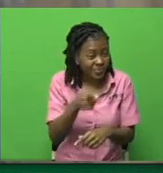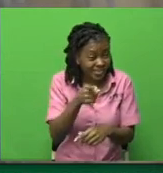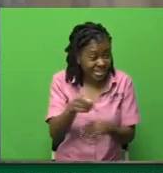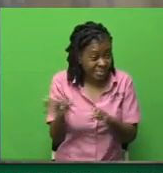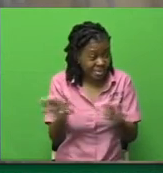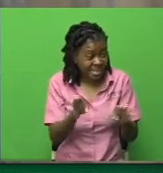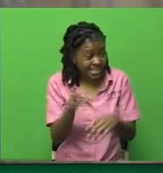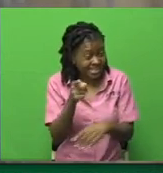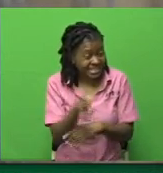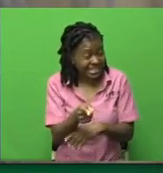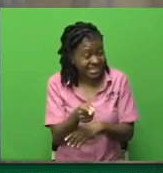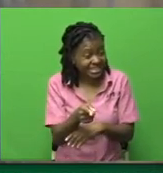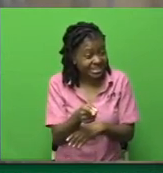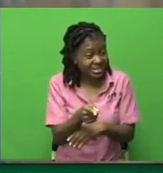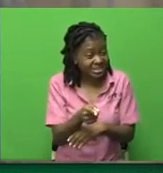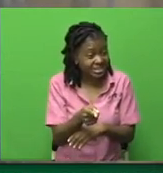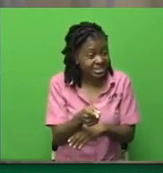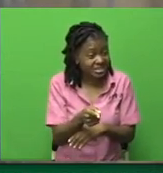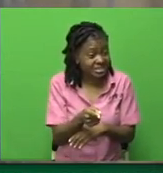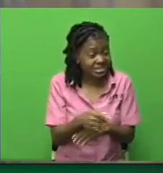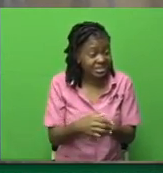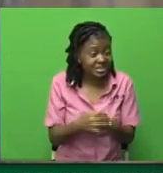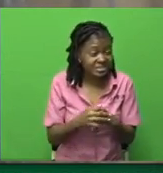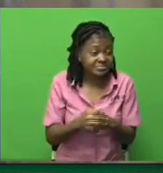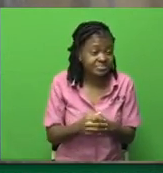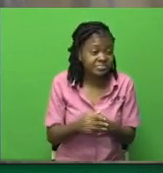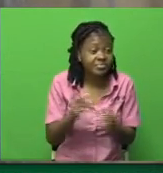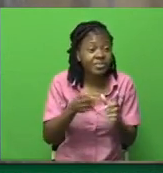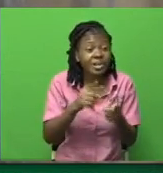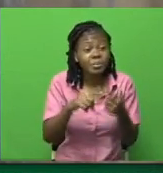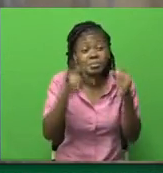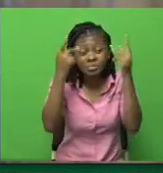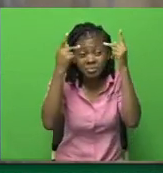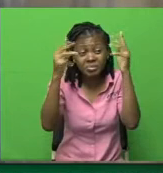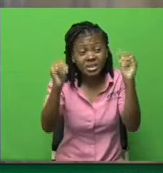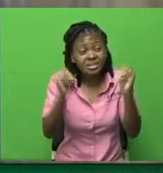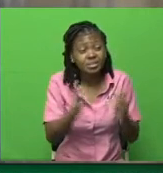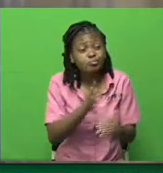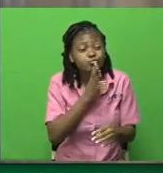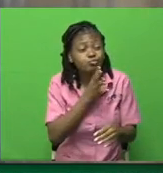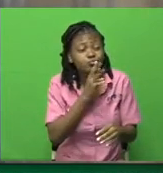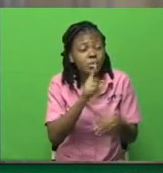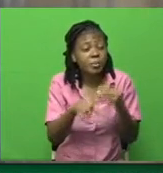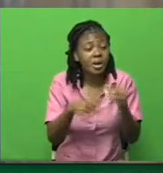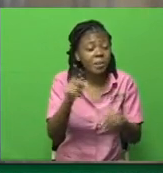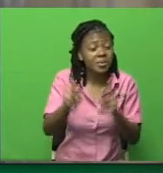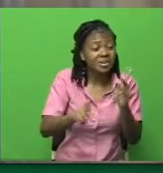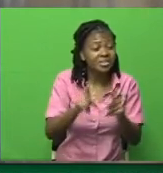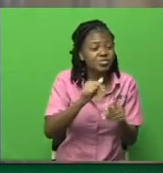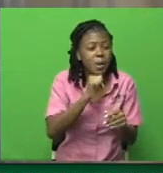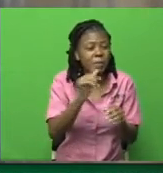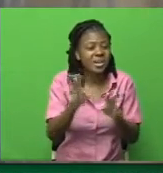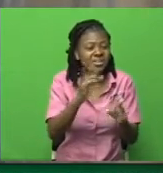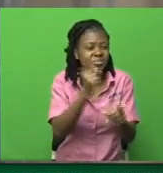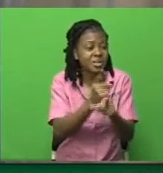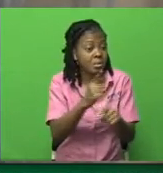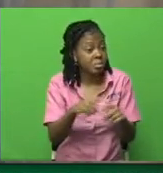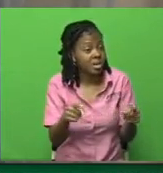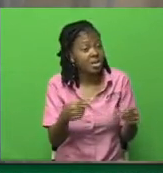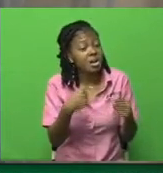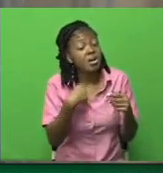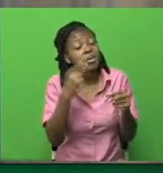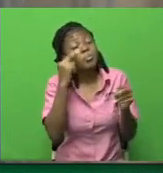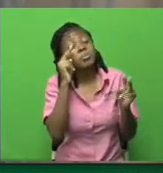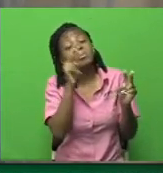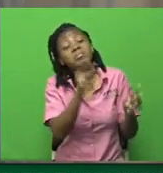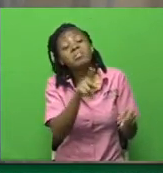our country and then the Prime Minister talks about misbehaving the only misbehavior I'm seen as a part of